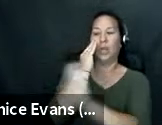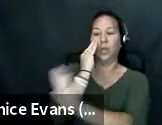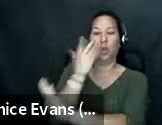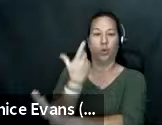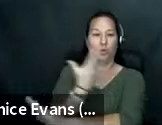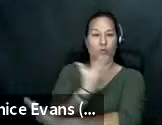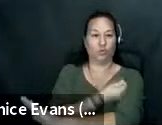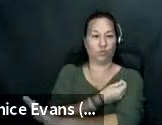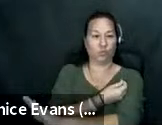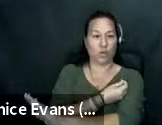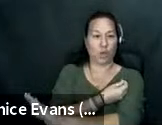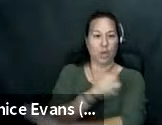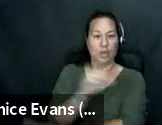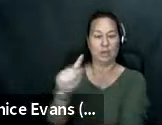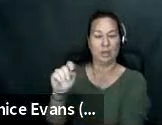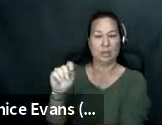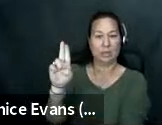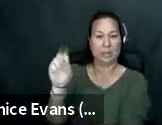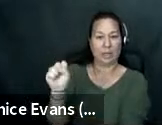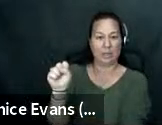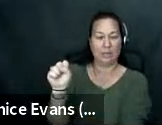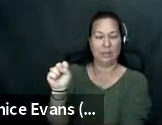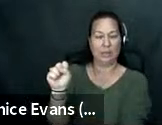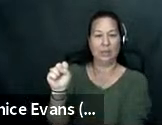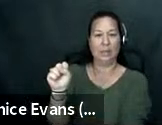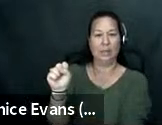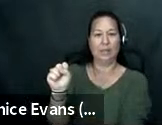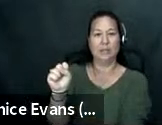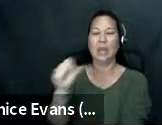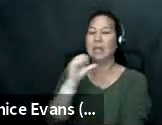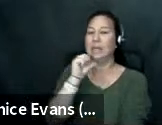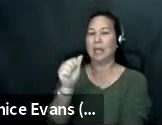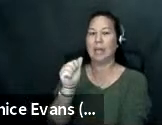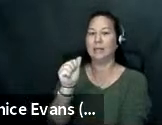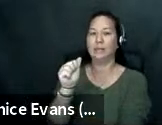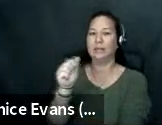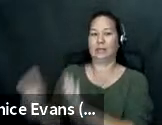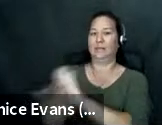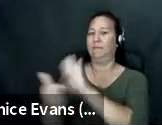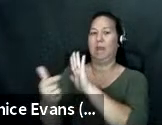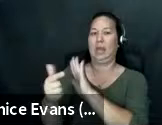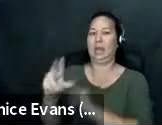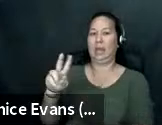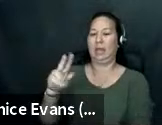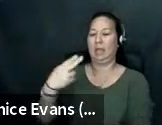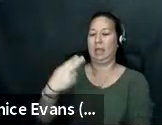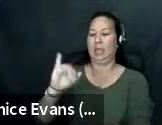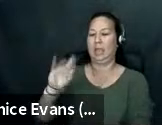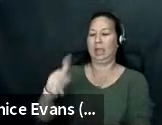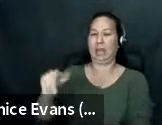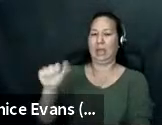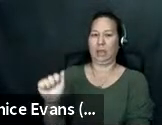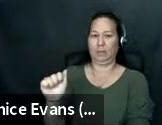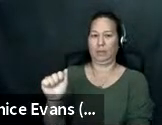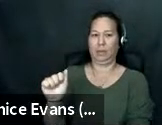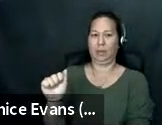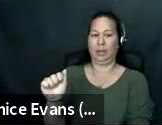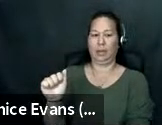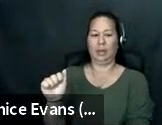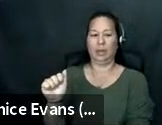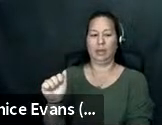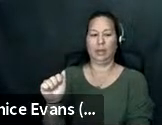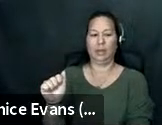piece of information. However, employers are required to maintain privacy of their